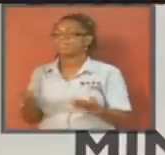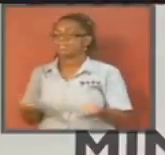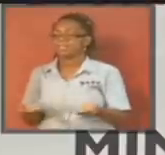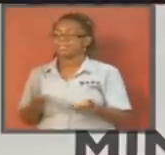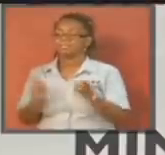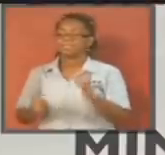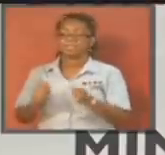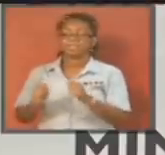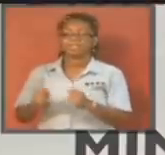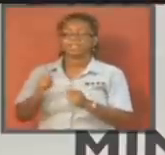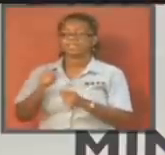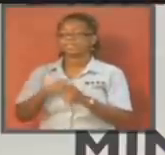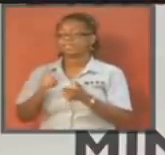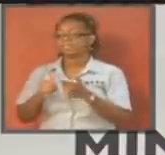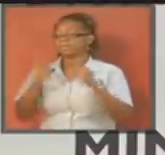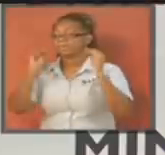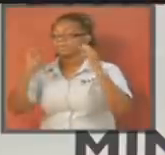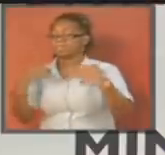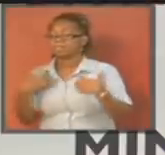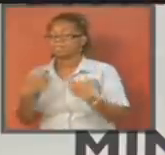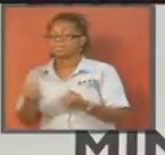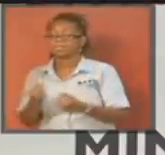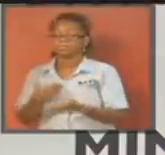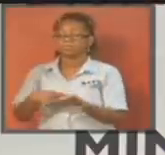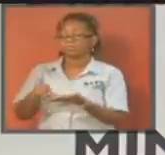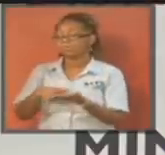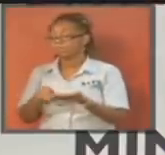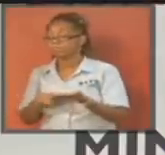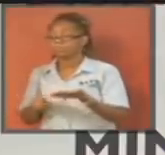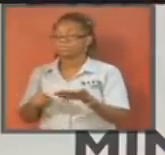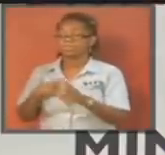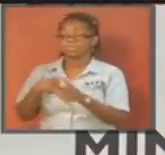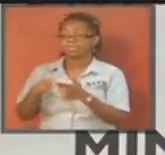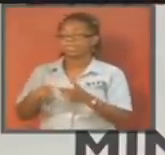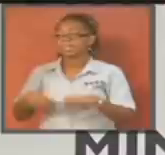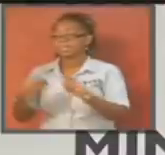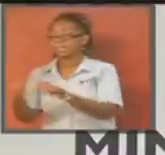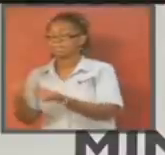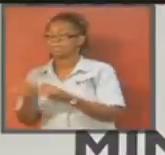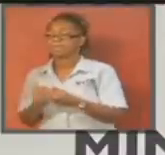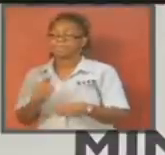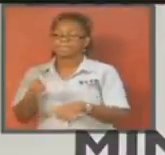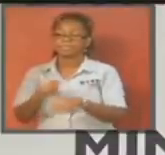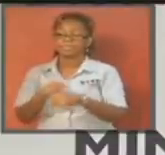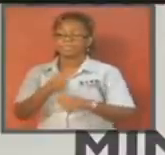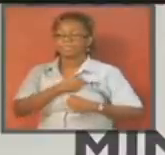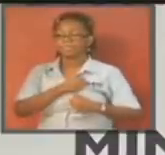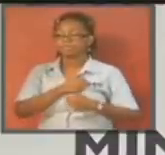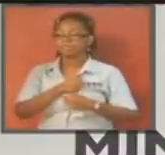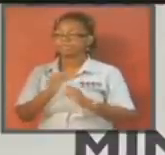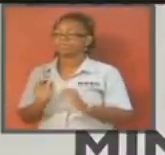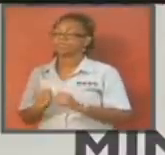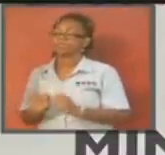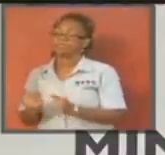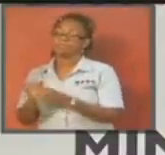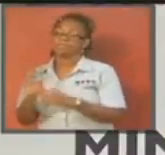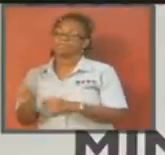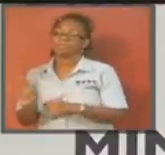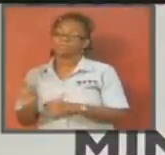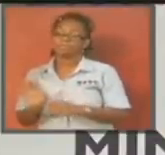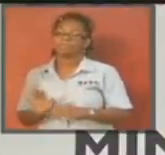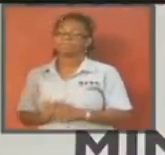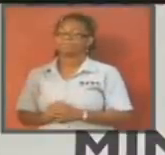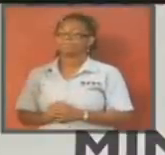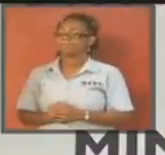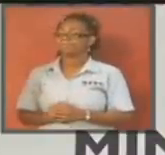we review it, and we see that it's satisfactory, then the vaccines will be handed over to national security for their use. So that's generally the